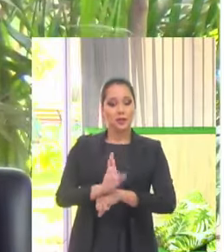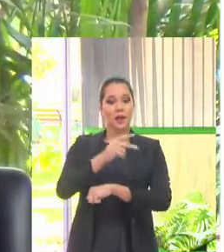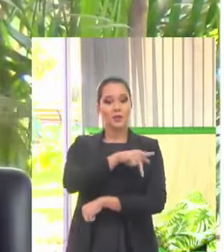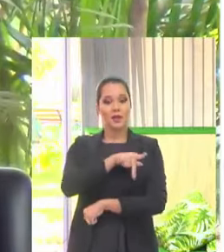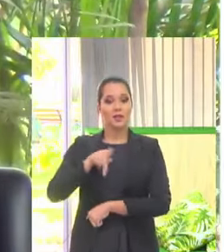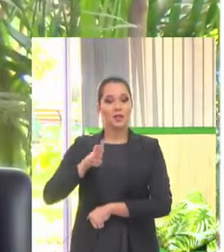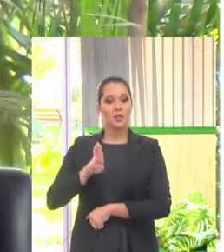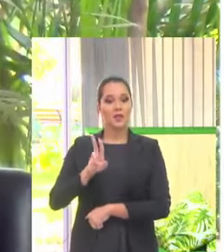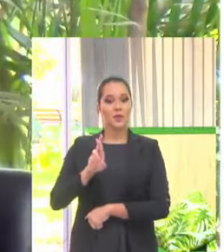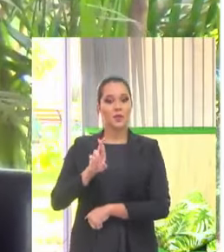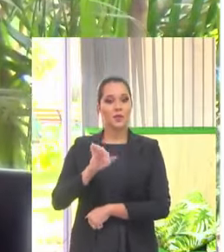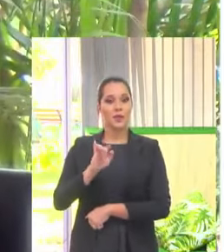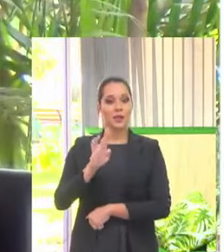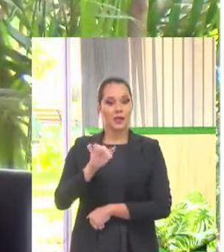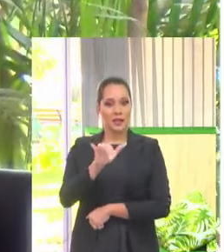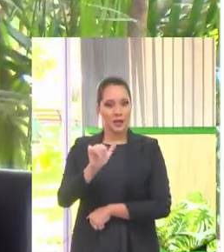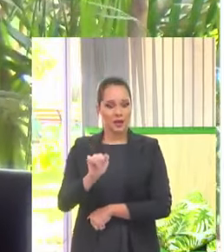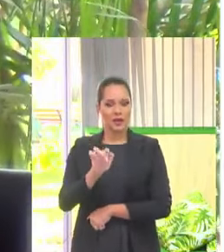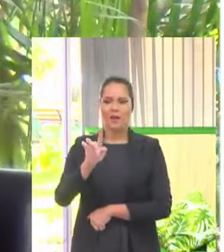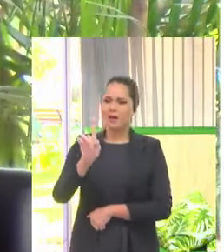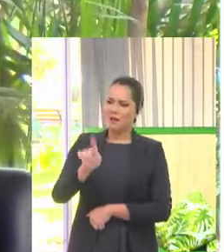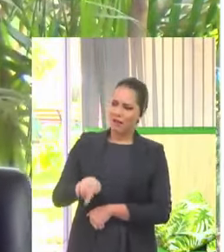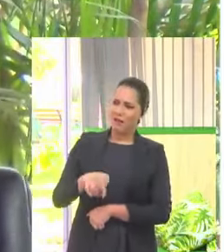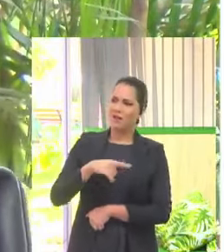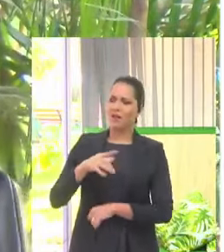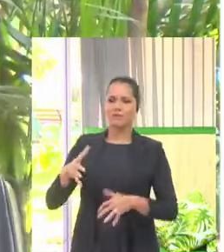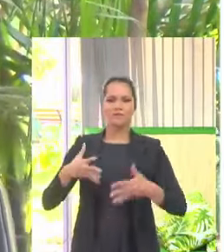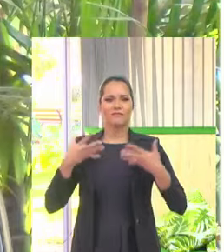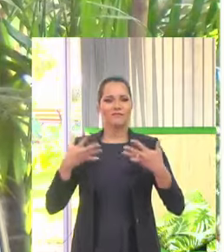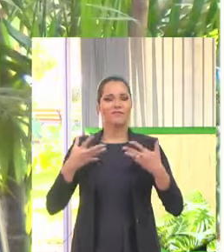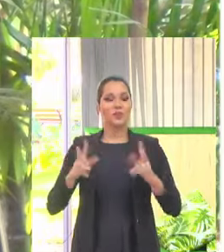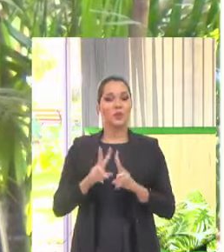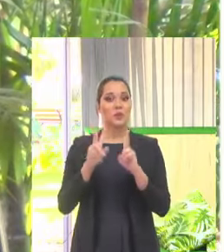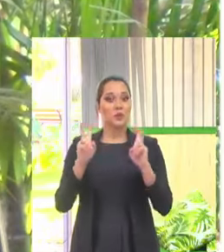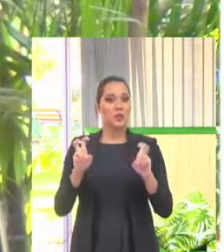She's a great enthusiast of the subject, and